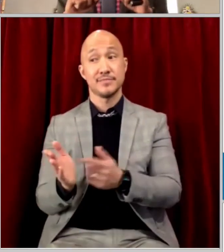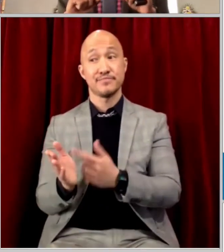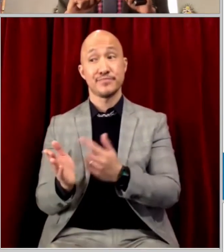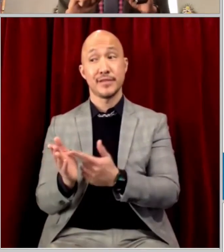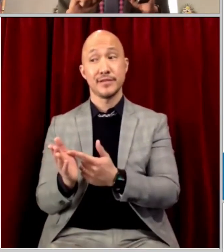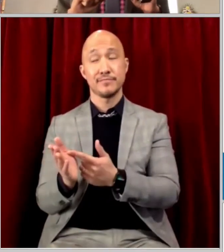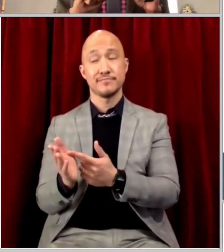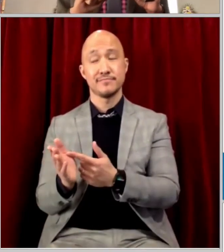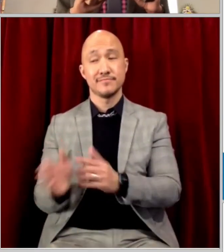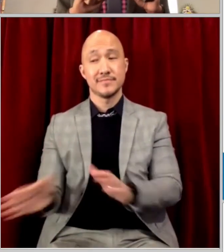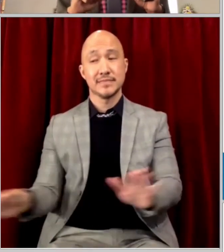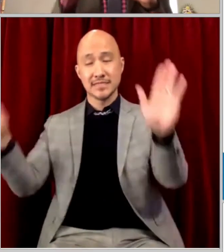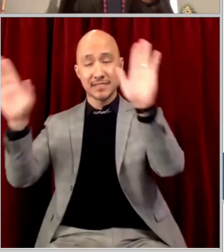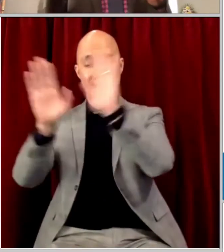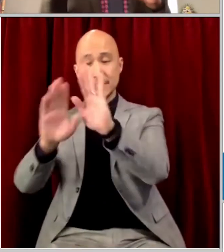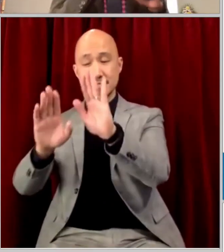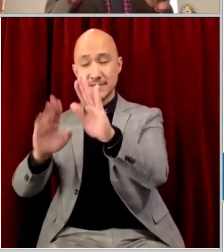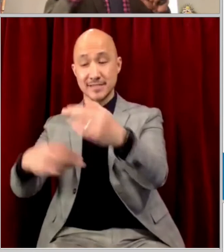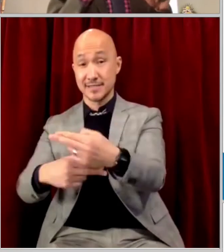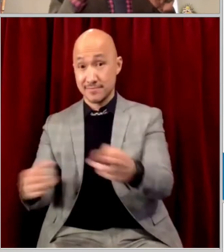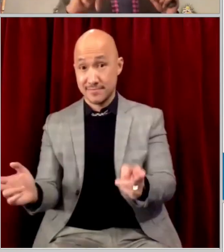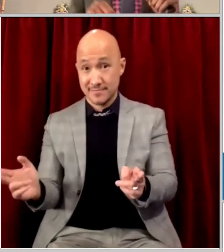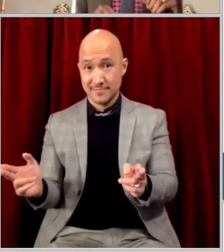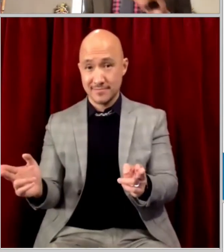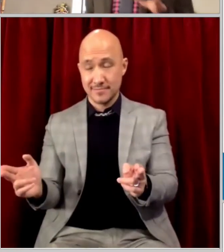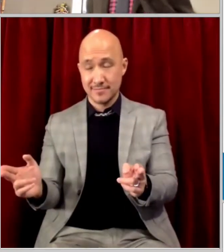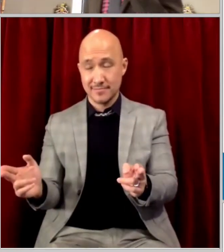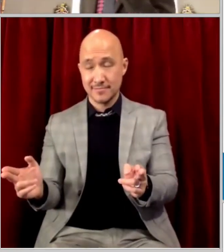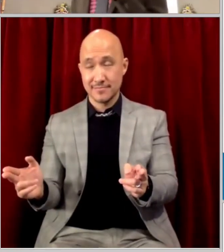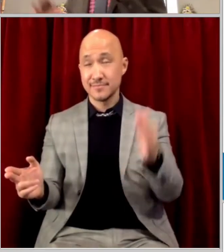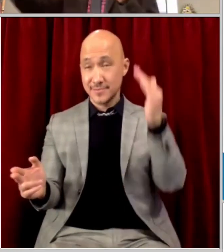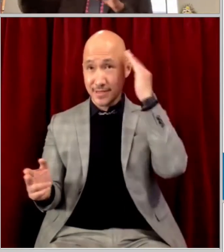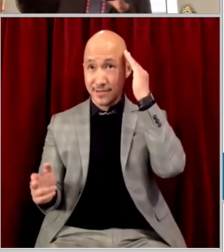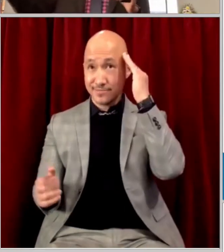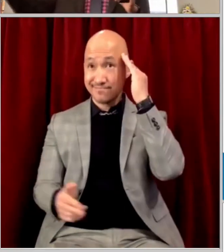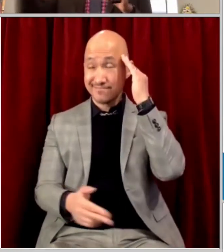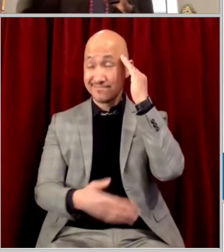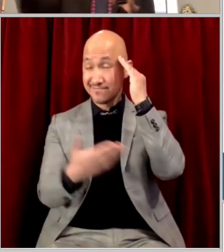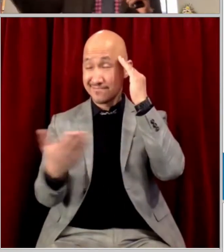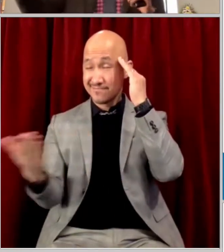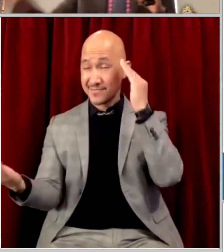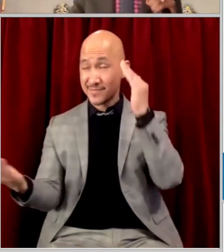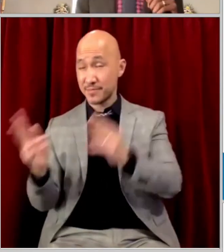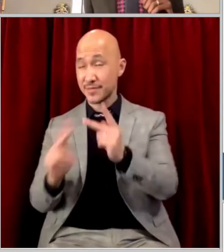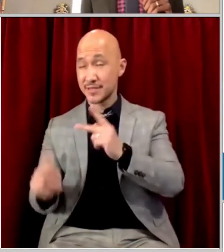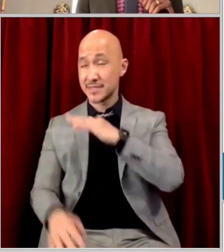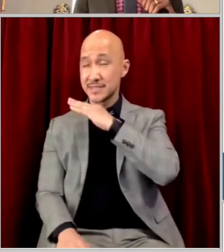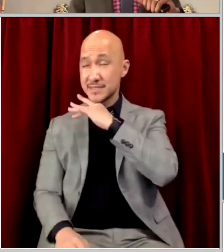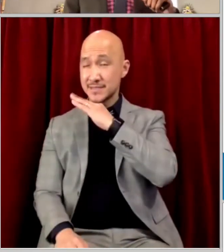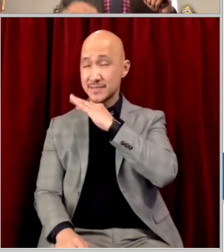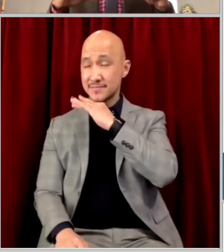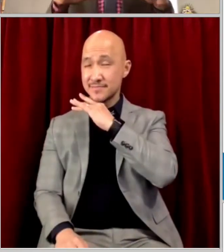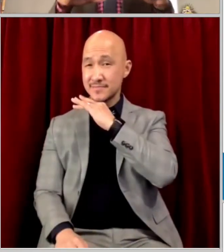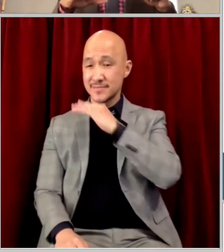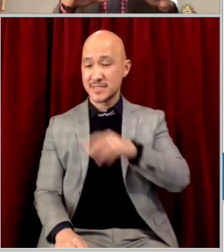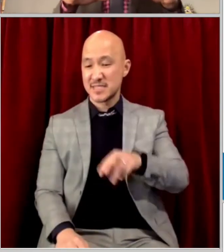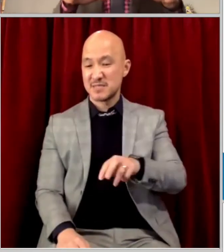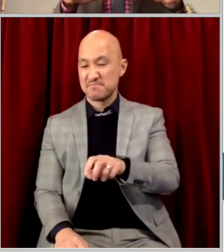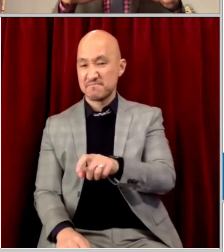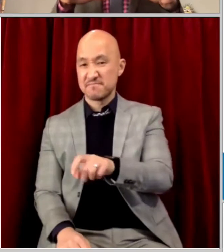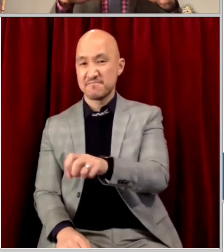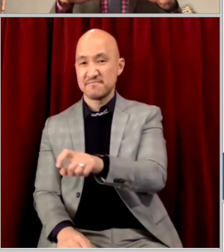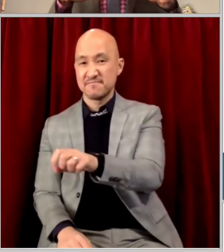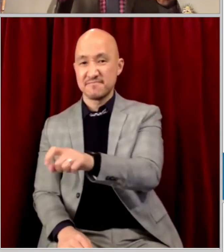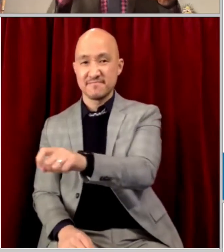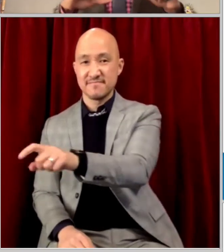darkness. Call them roaches, right? Some of us know about that. Not everybody knows about that, right?